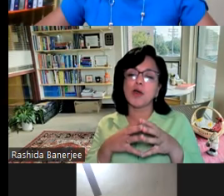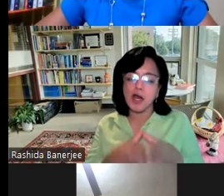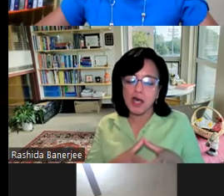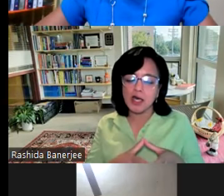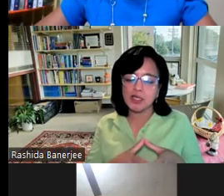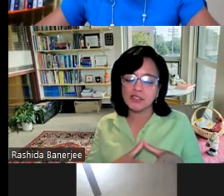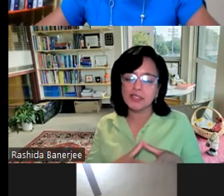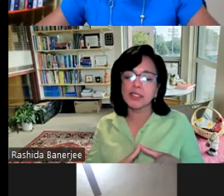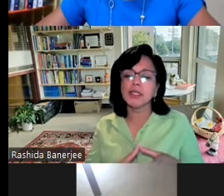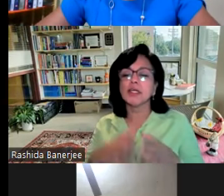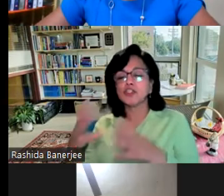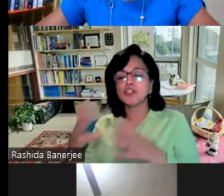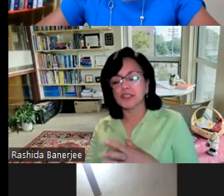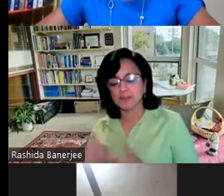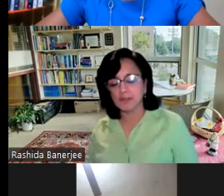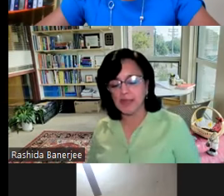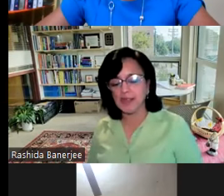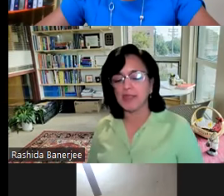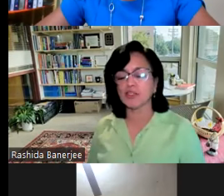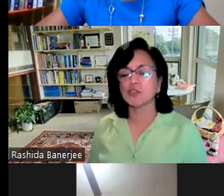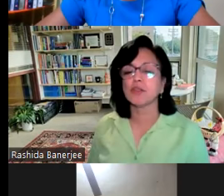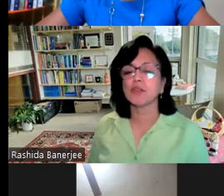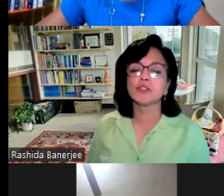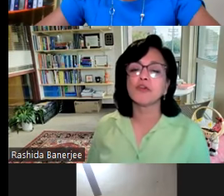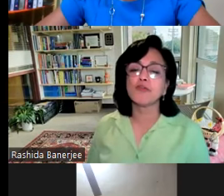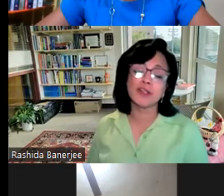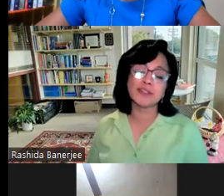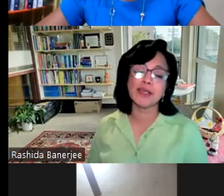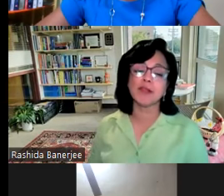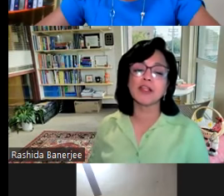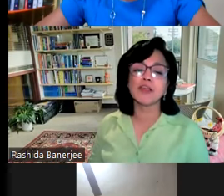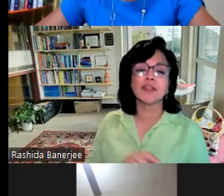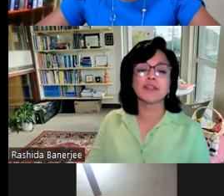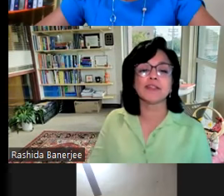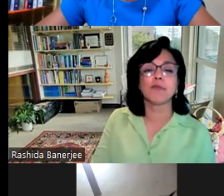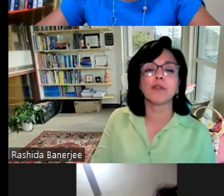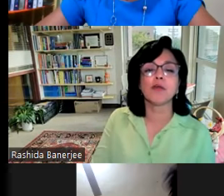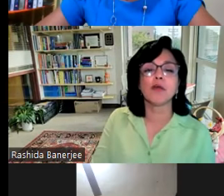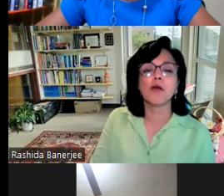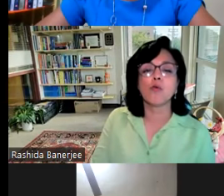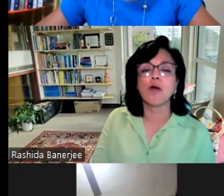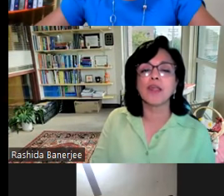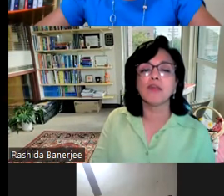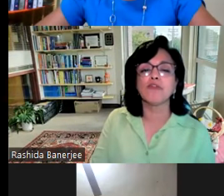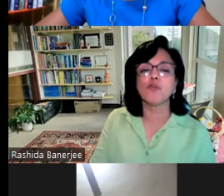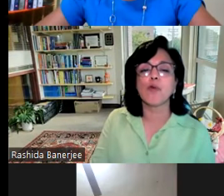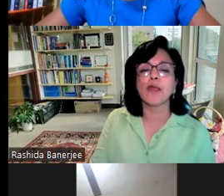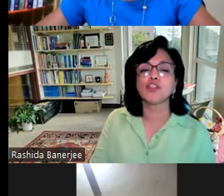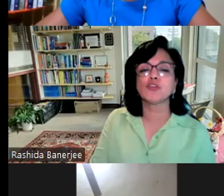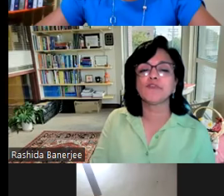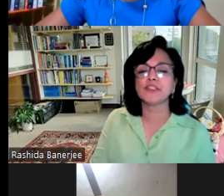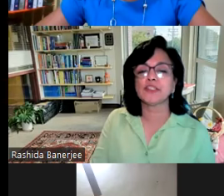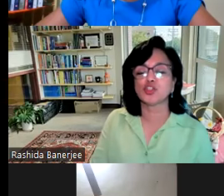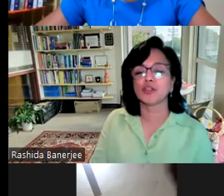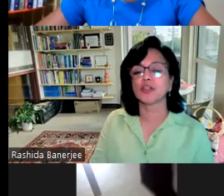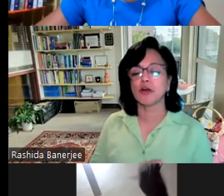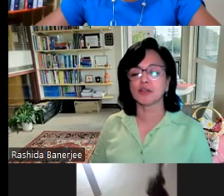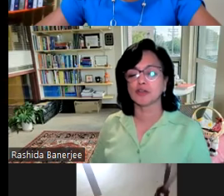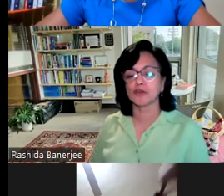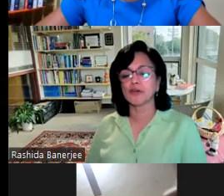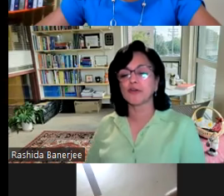to us to explain that. So, for example, I'll give you an example. What if you went to a